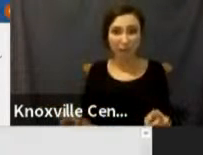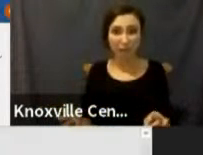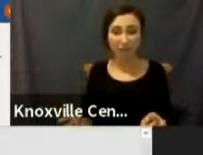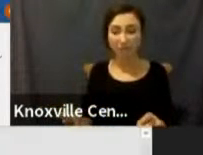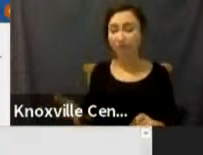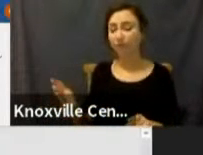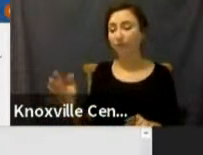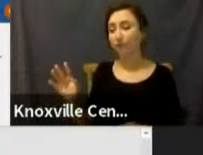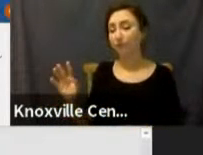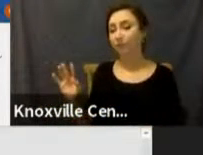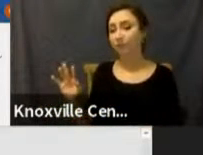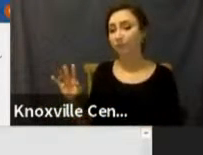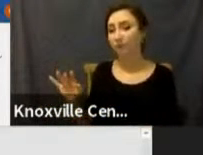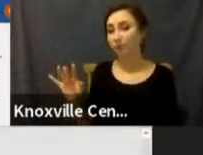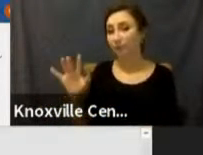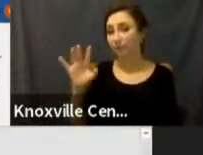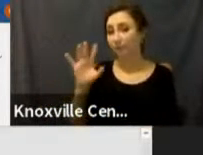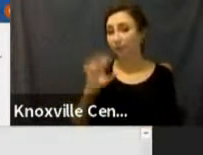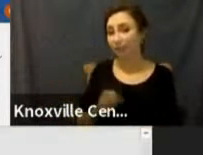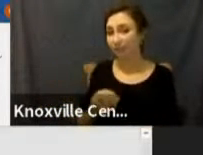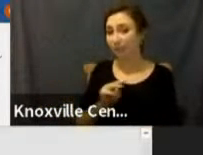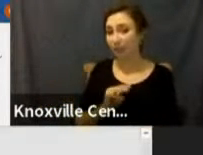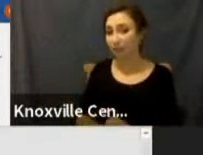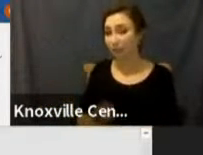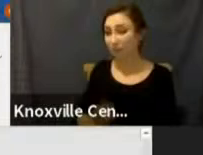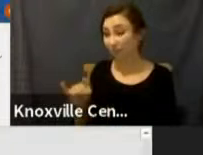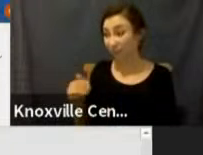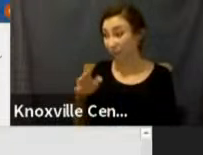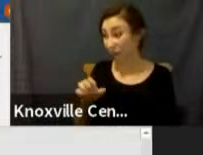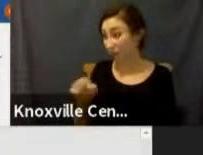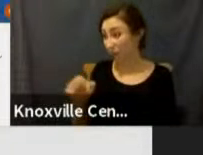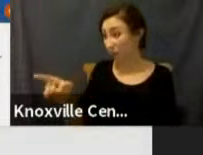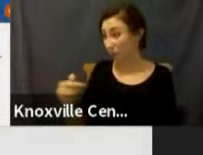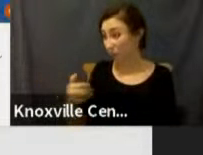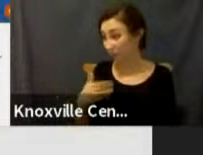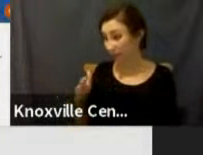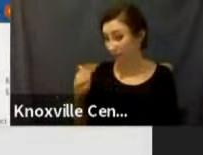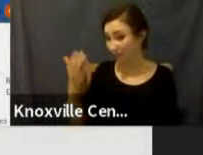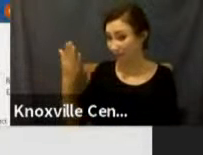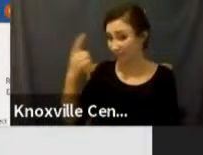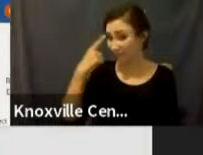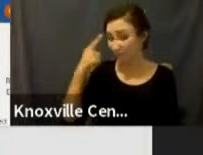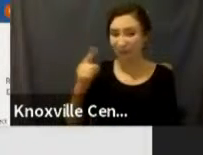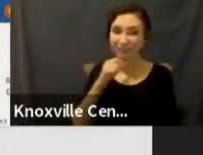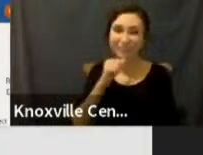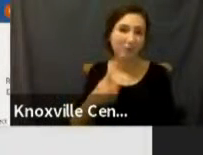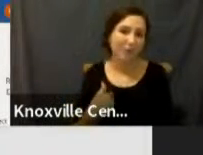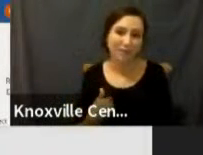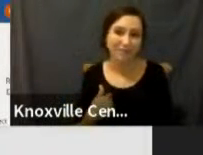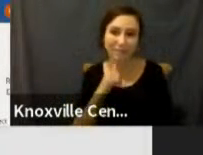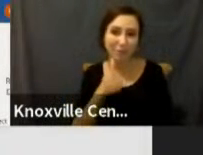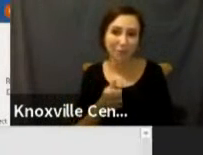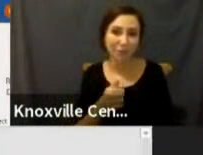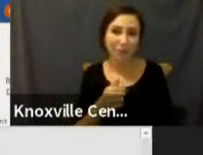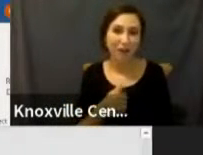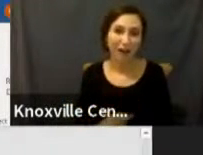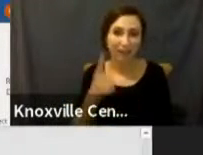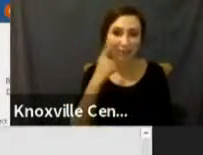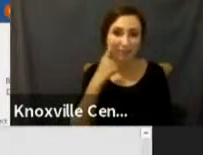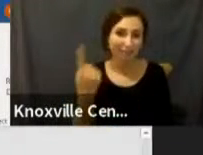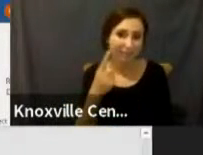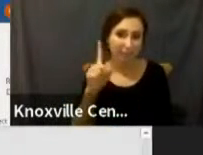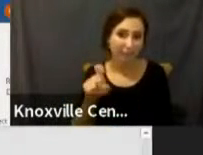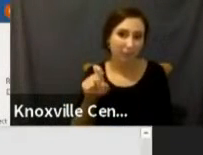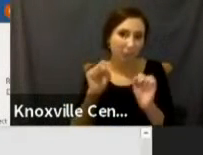So I guess Mayor Jacobs, do you have a suggestion on amendment? I don't. Actually, I don't. I think that's something we could